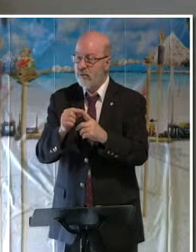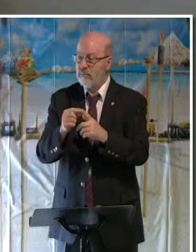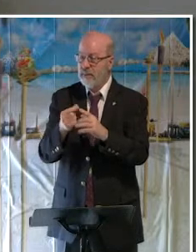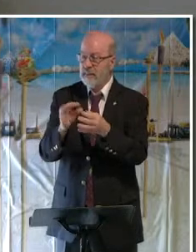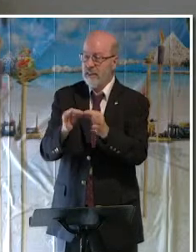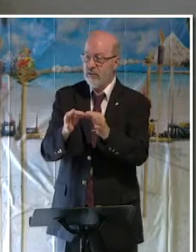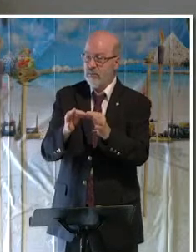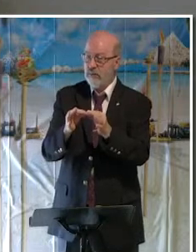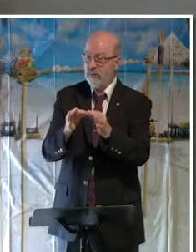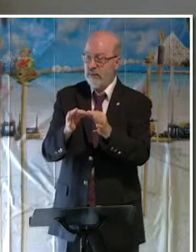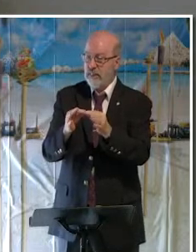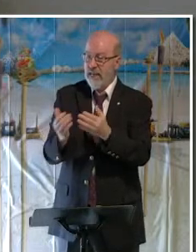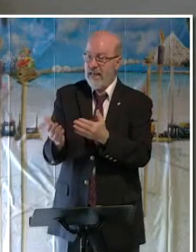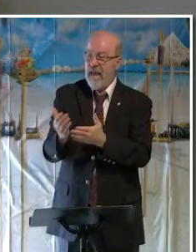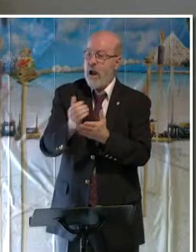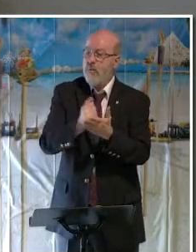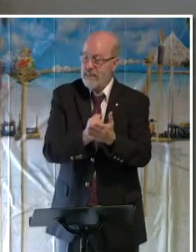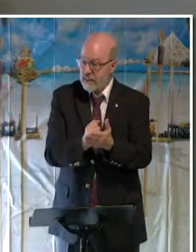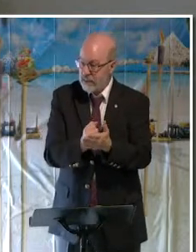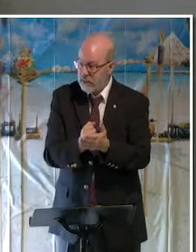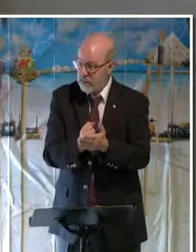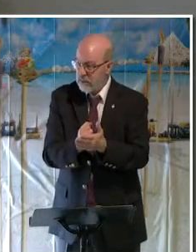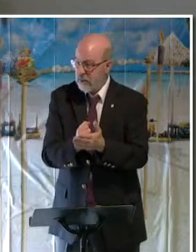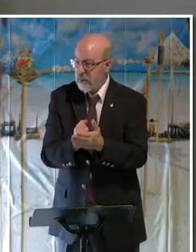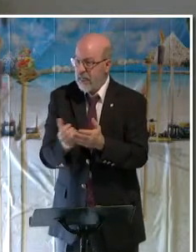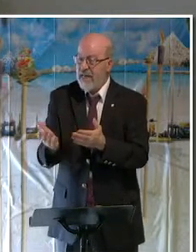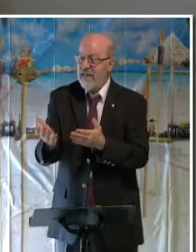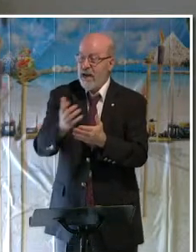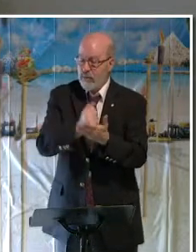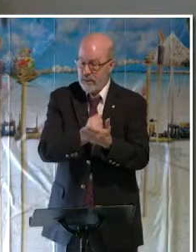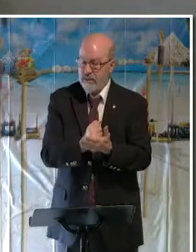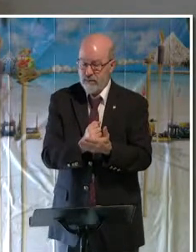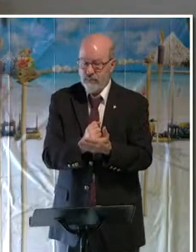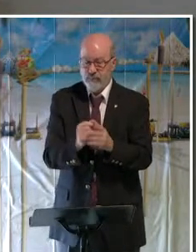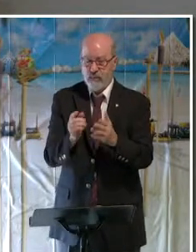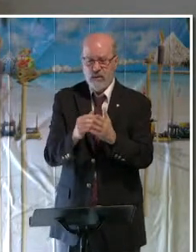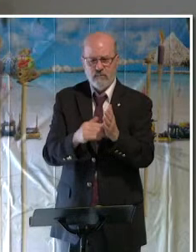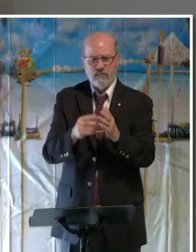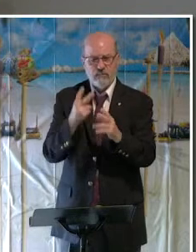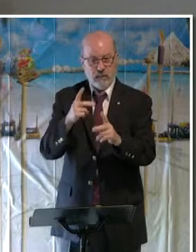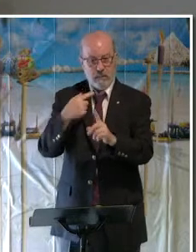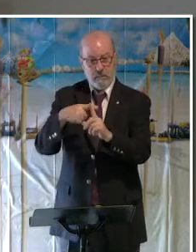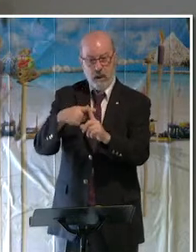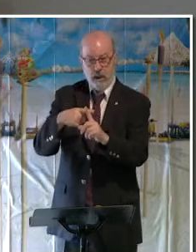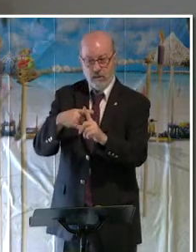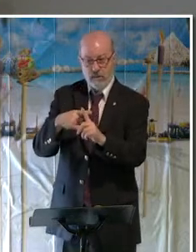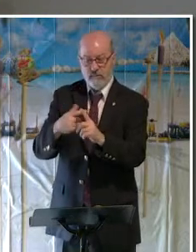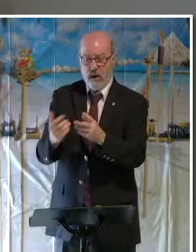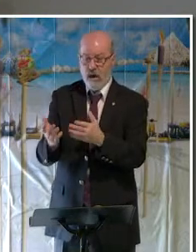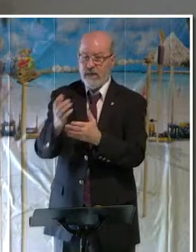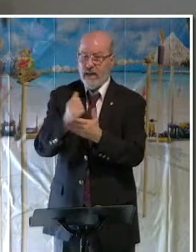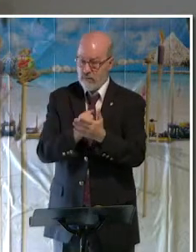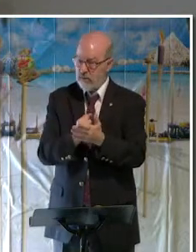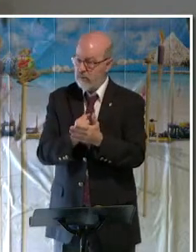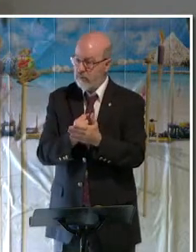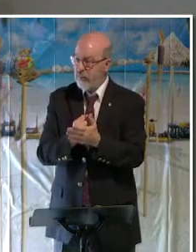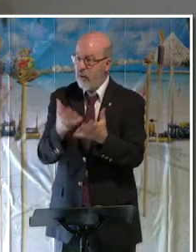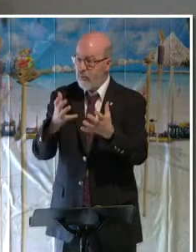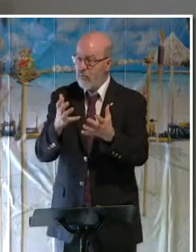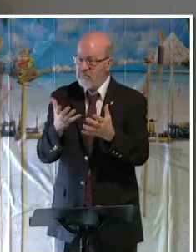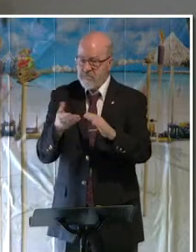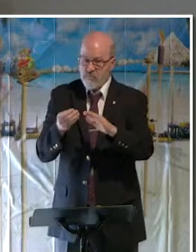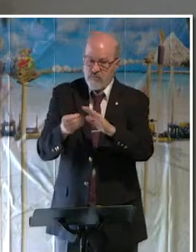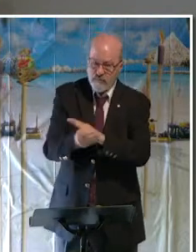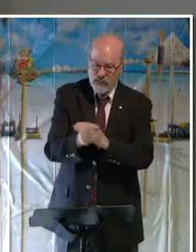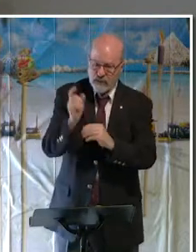translated inheritance. An inheritance. We often look positively on an inheritance, and we want to